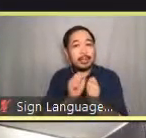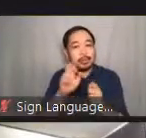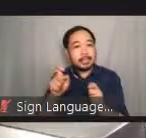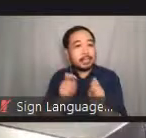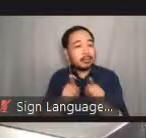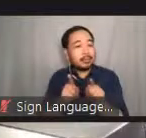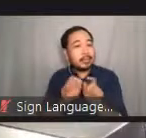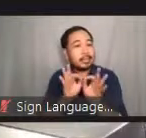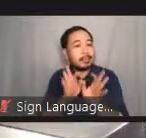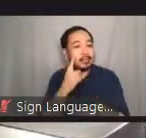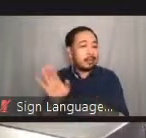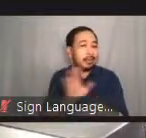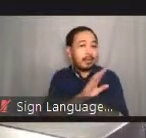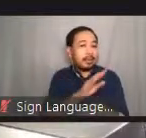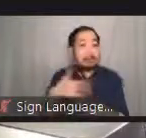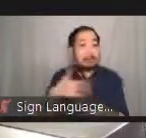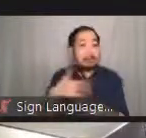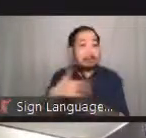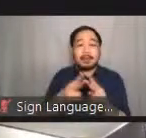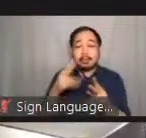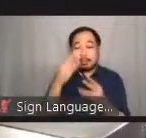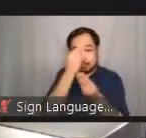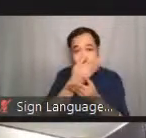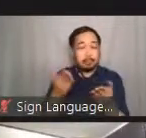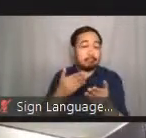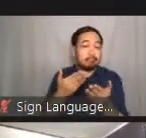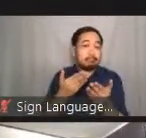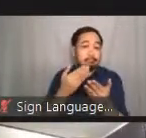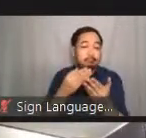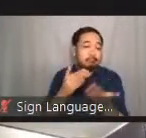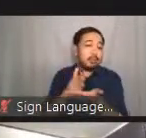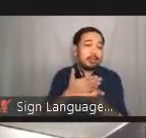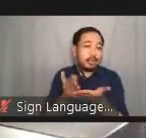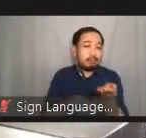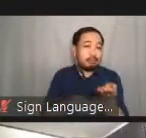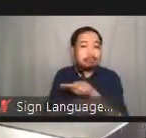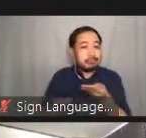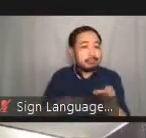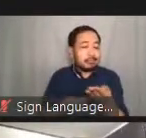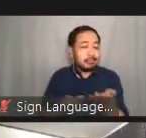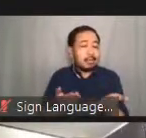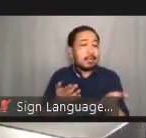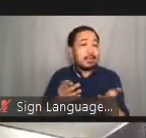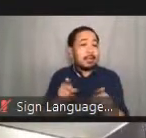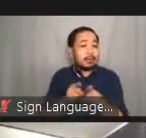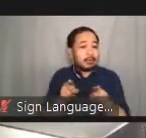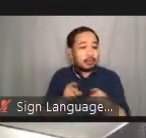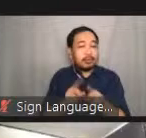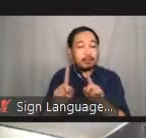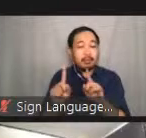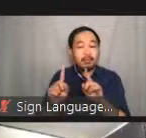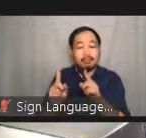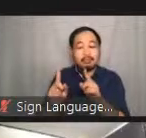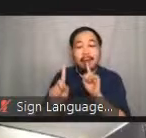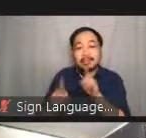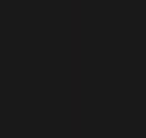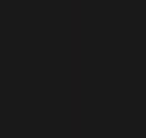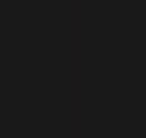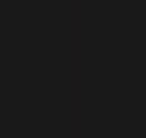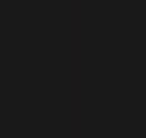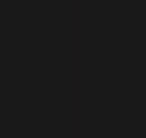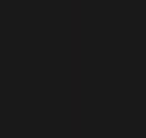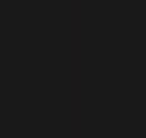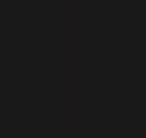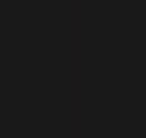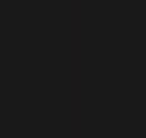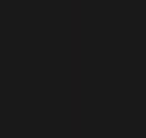para sa kanila very informative pag-share sa ating answers sa ating mga questions.